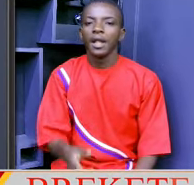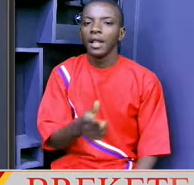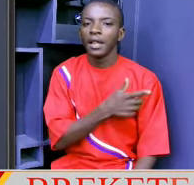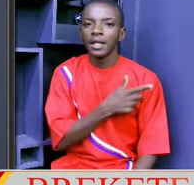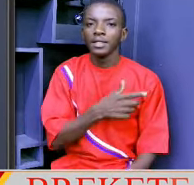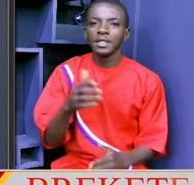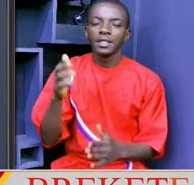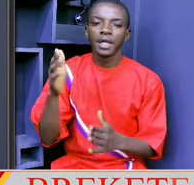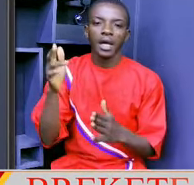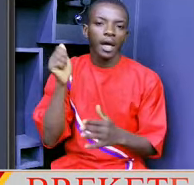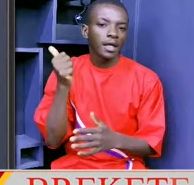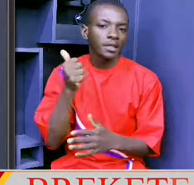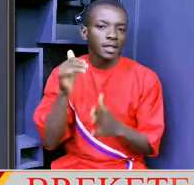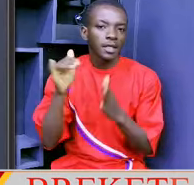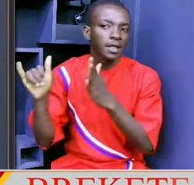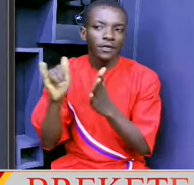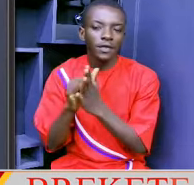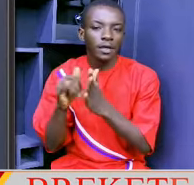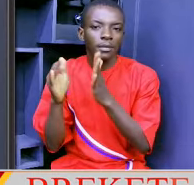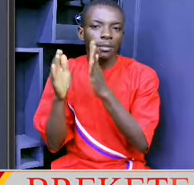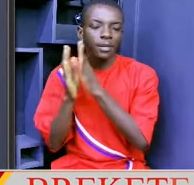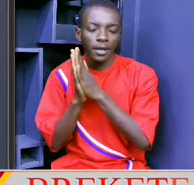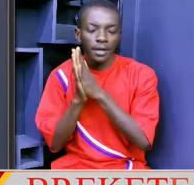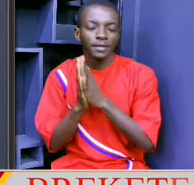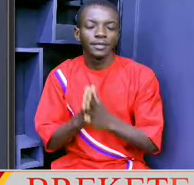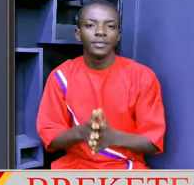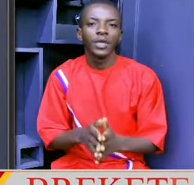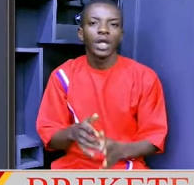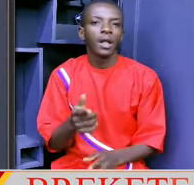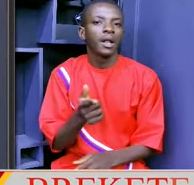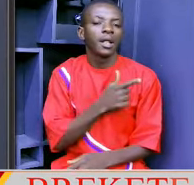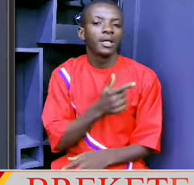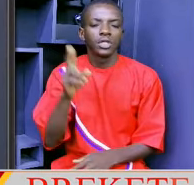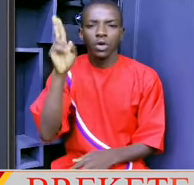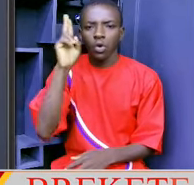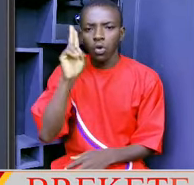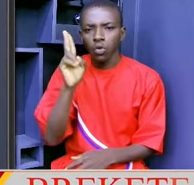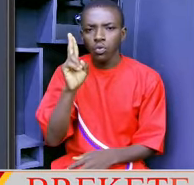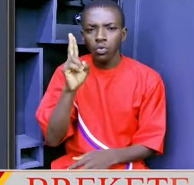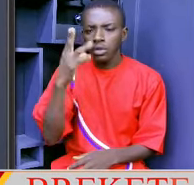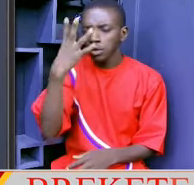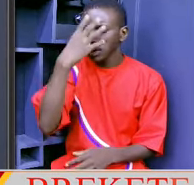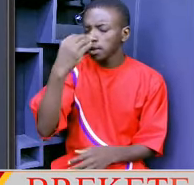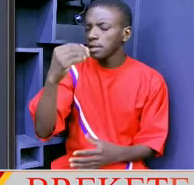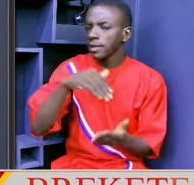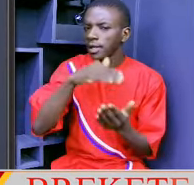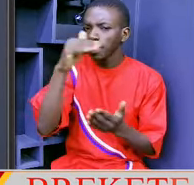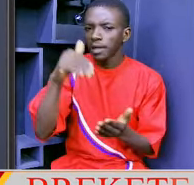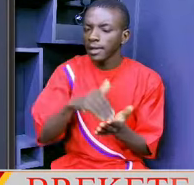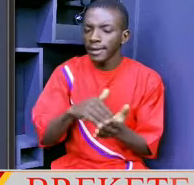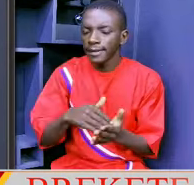Lazy auntie, leave that bed. Lazy uncle, you still lie down.